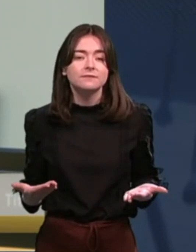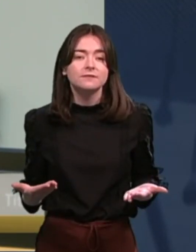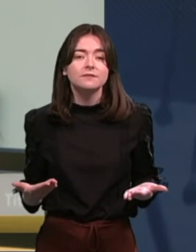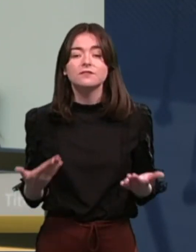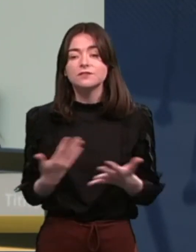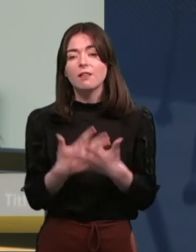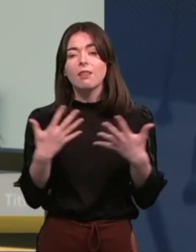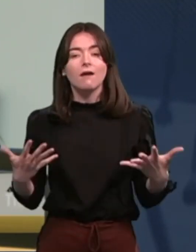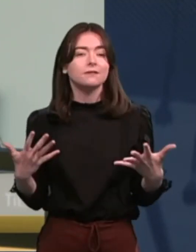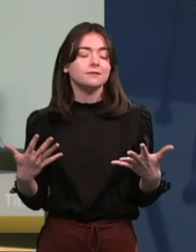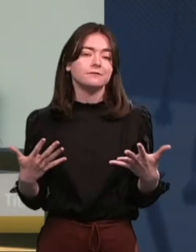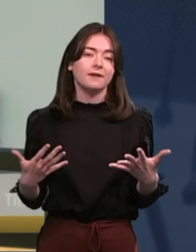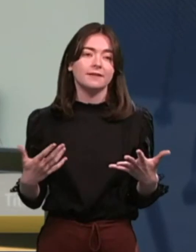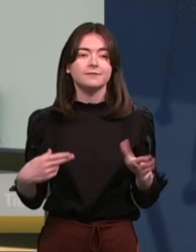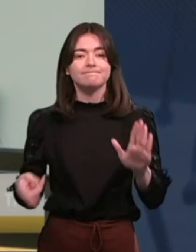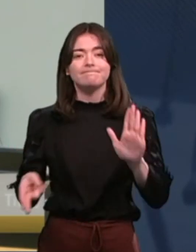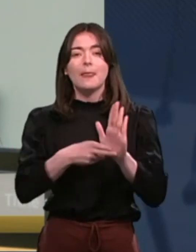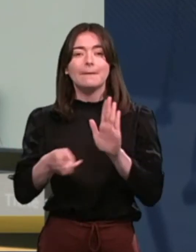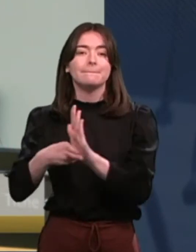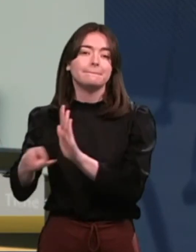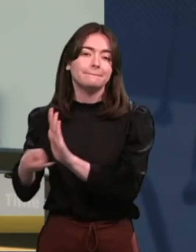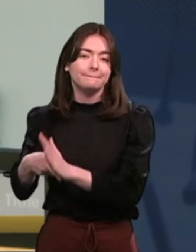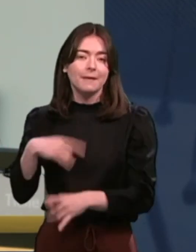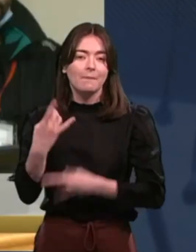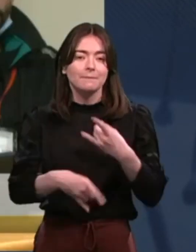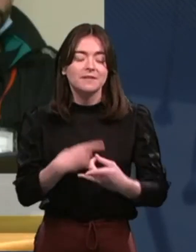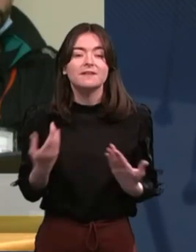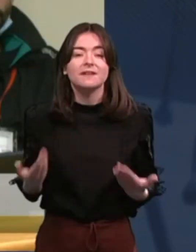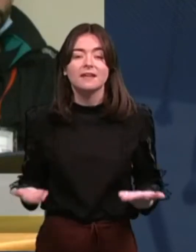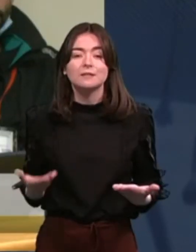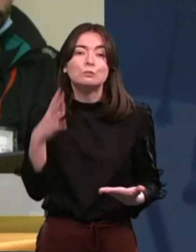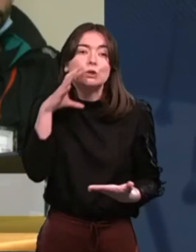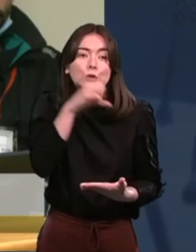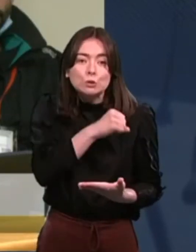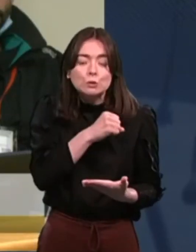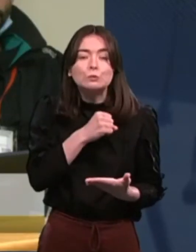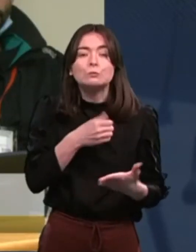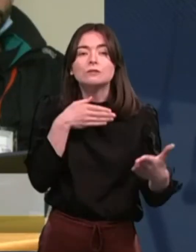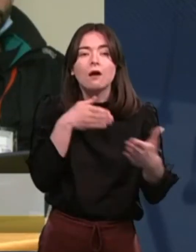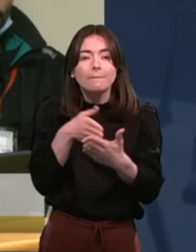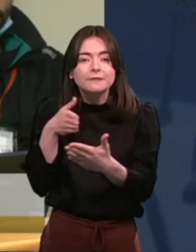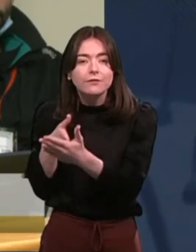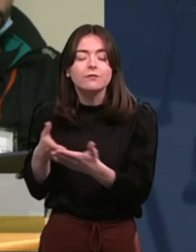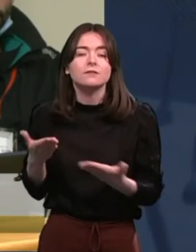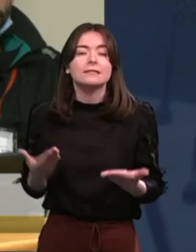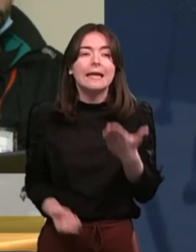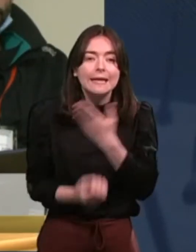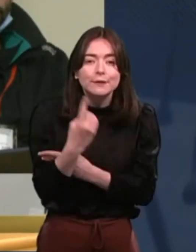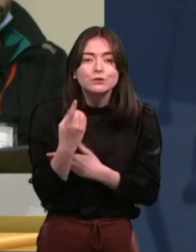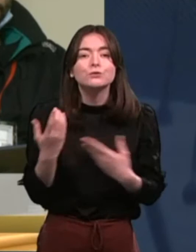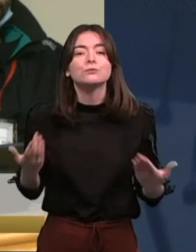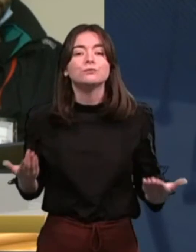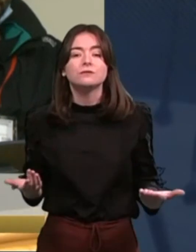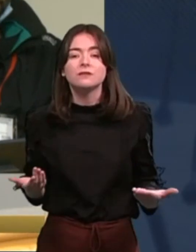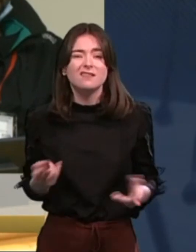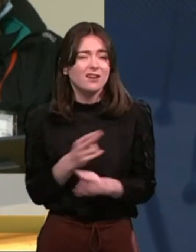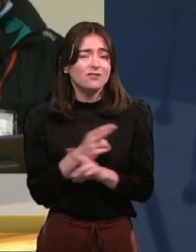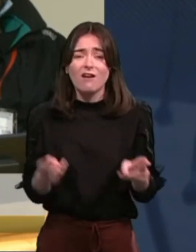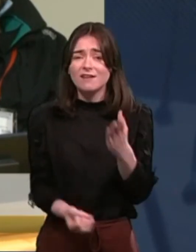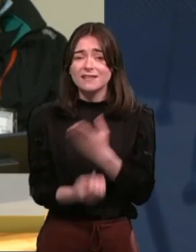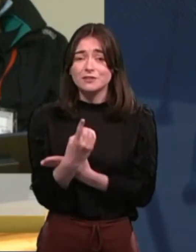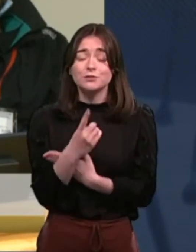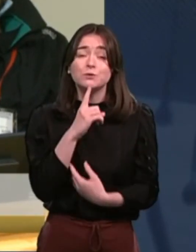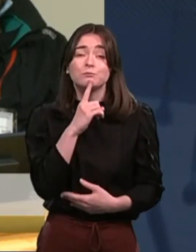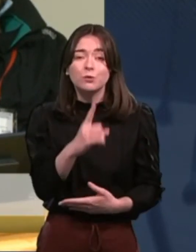There's a lot of stereotyping going on out there, and presumed obstacles, barriers, issues that aren't issues,